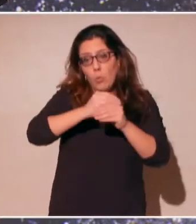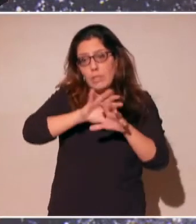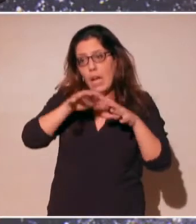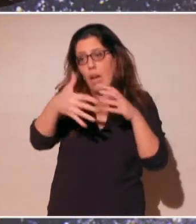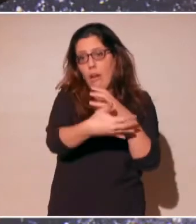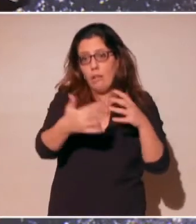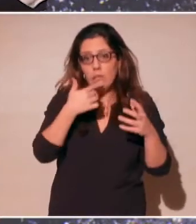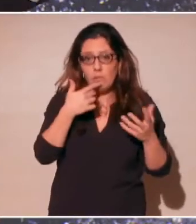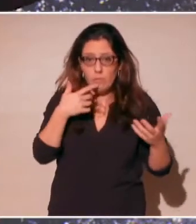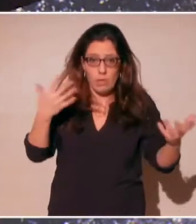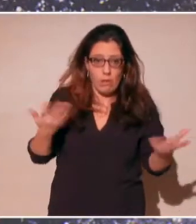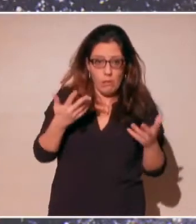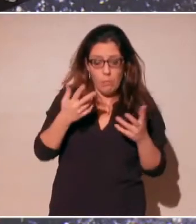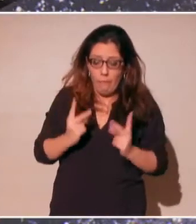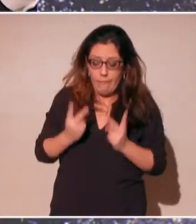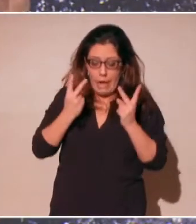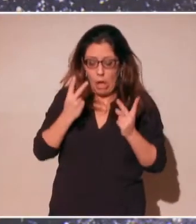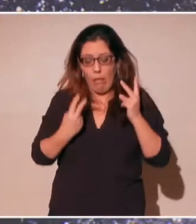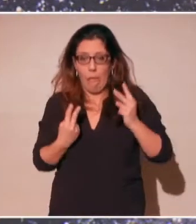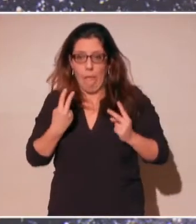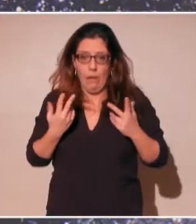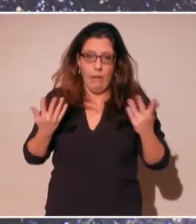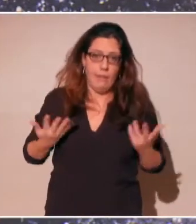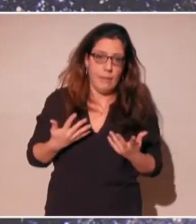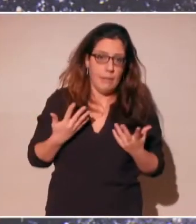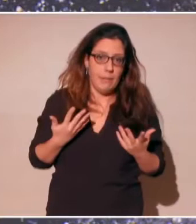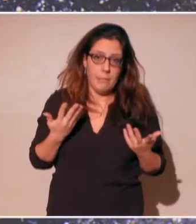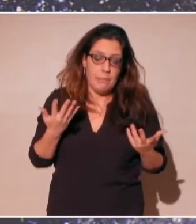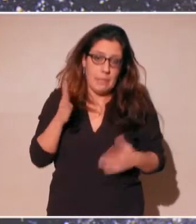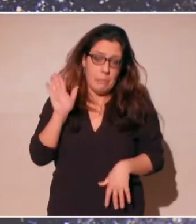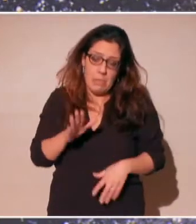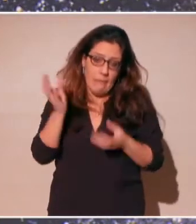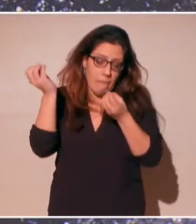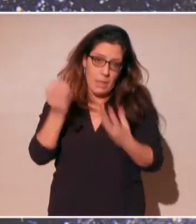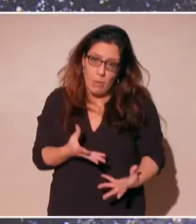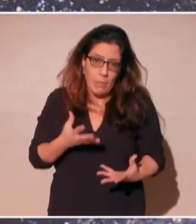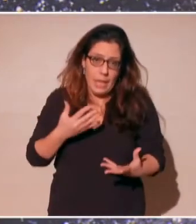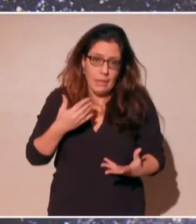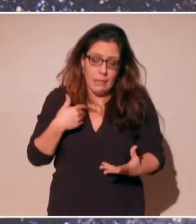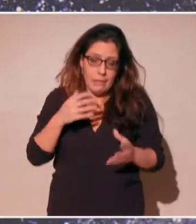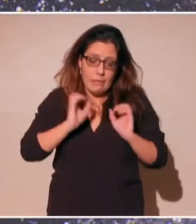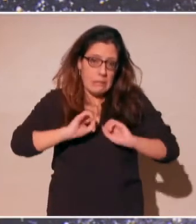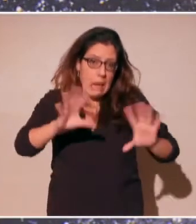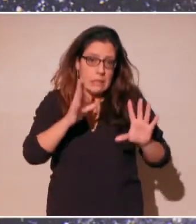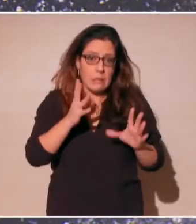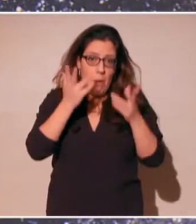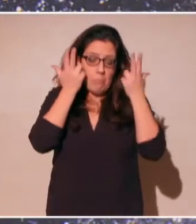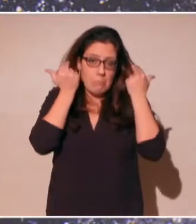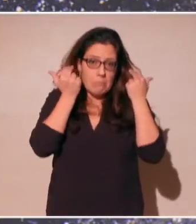global phenomenon, and therefore, in any case, the question of territoriality doesn't